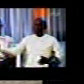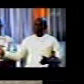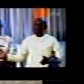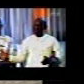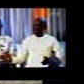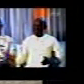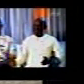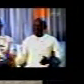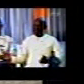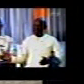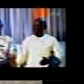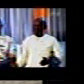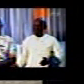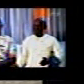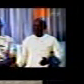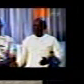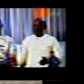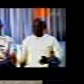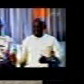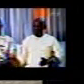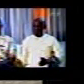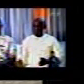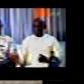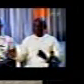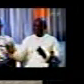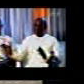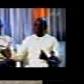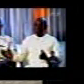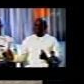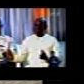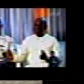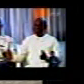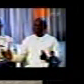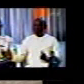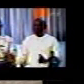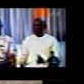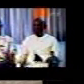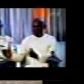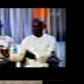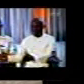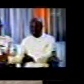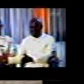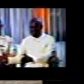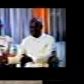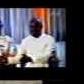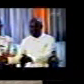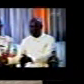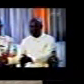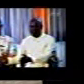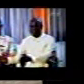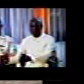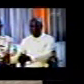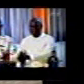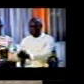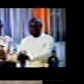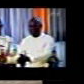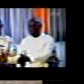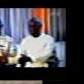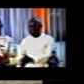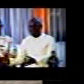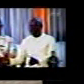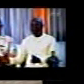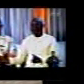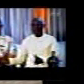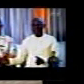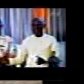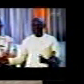I want to be in the name of Jesus. But that's me this morning, the spirit of discernment, oh Lord, to discern when the enemies are here. Lord, so I can stop